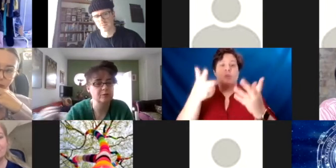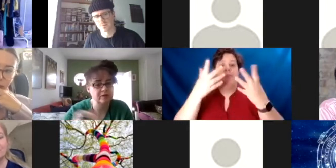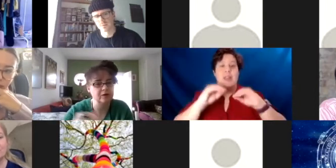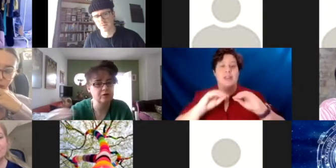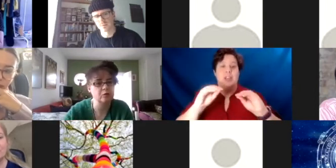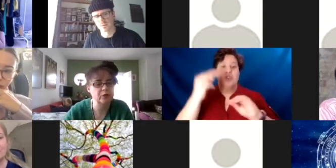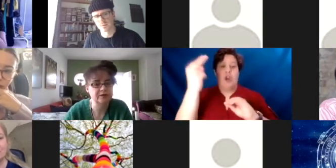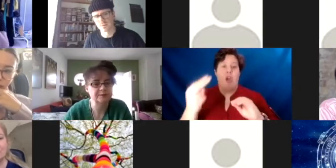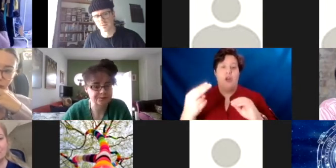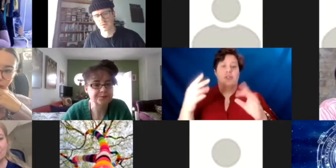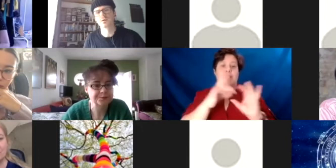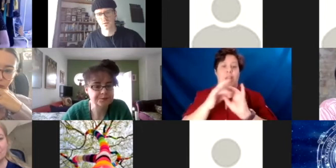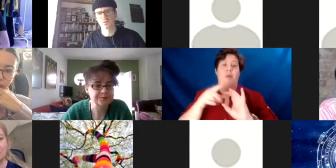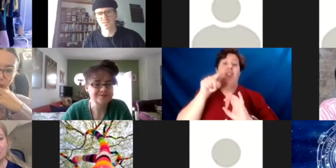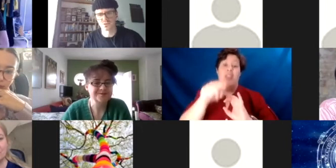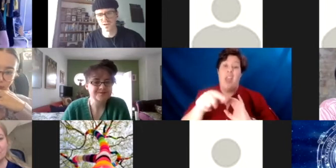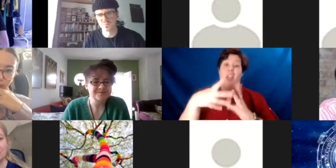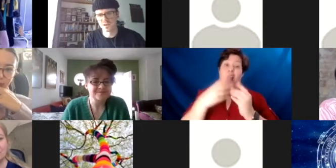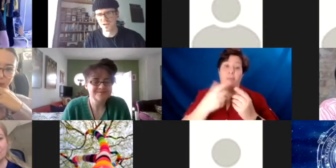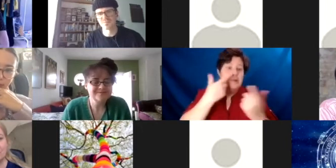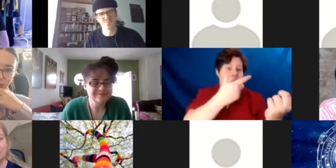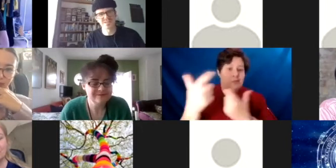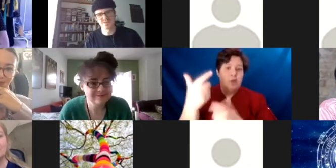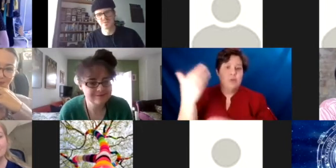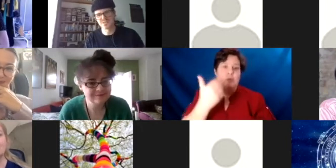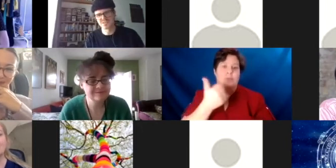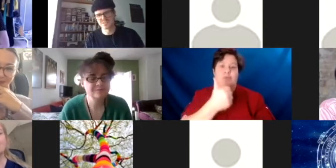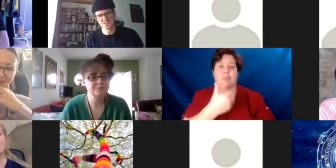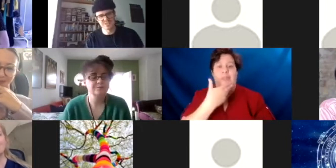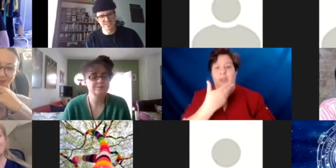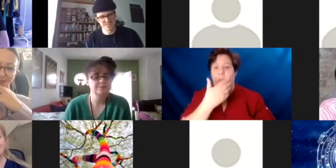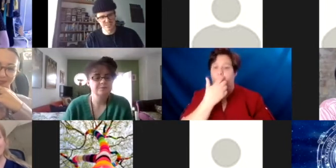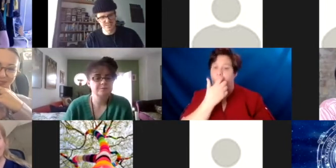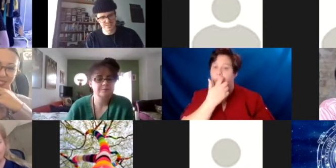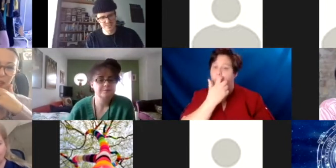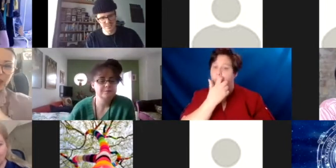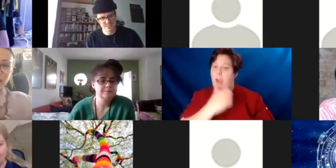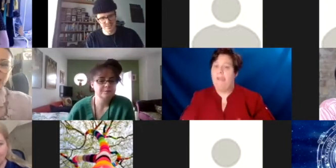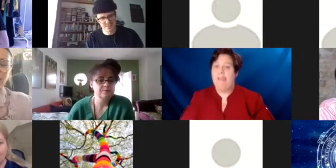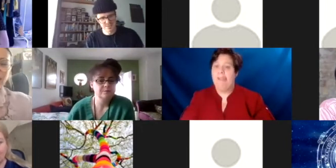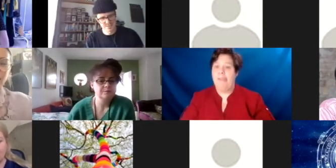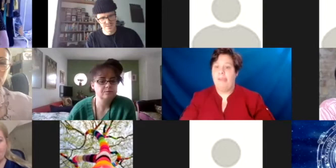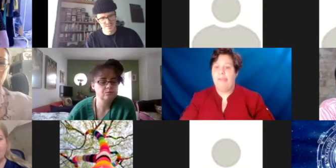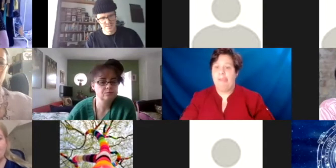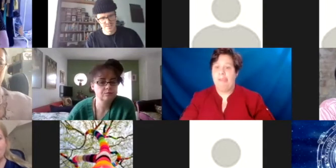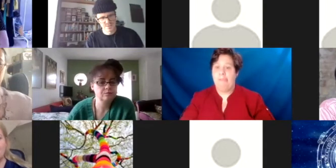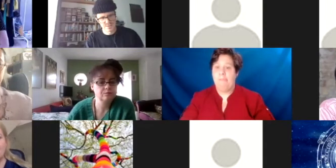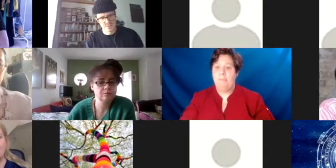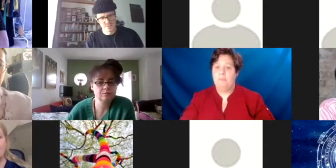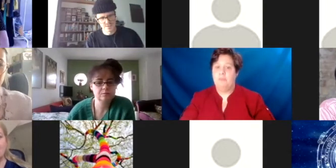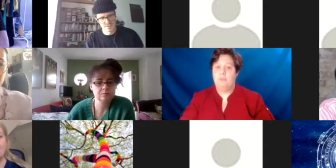the people that are the conduit. That's great. Okay, thanks very much. Cheers. Thanks, Benjamin. We